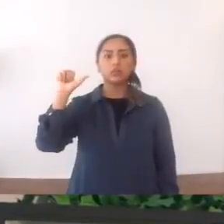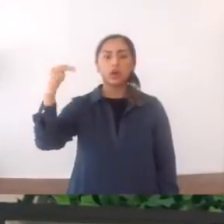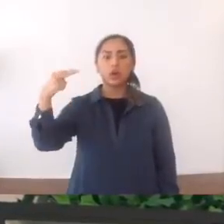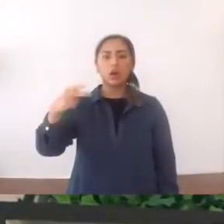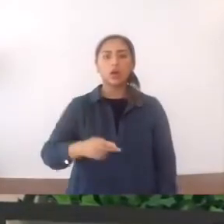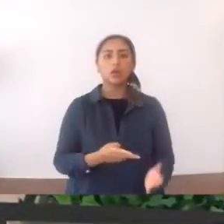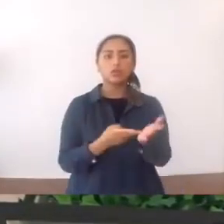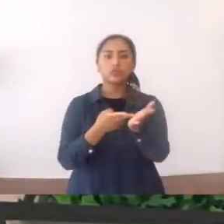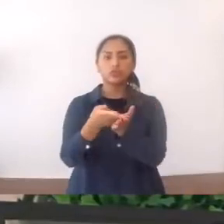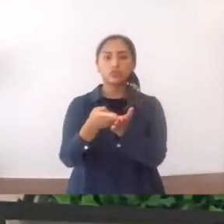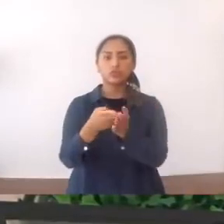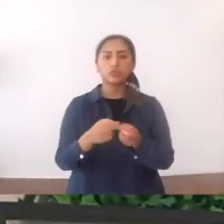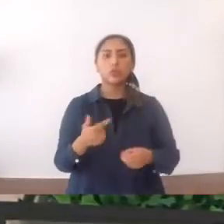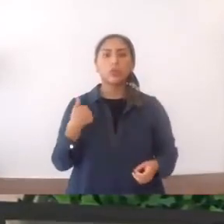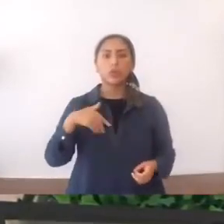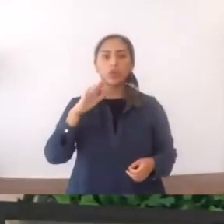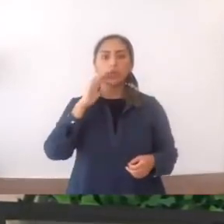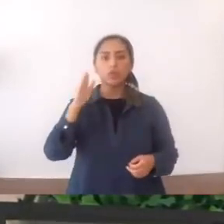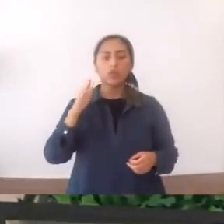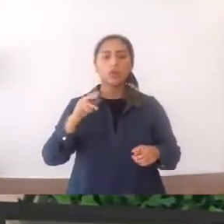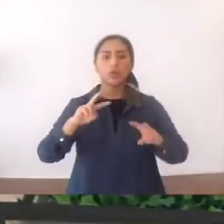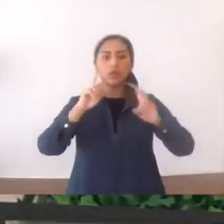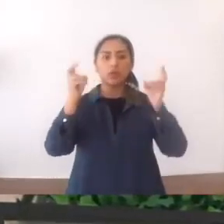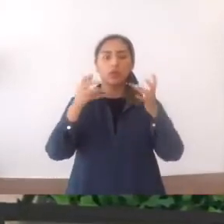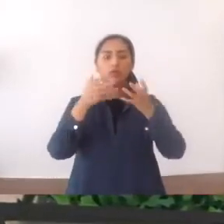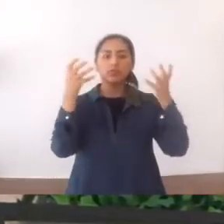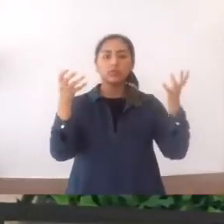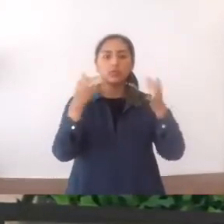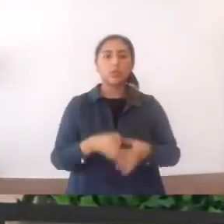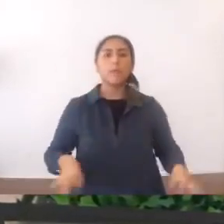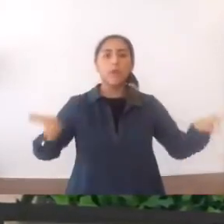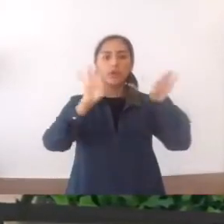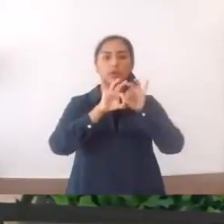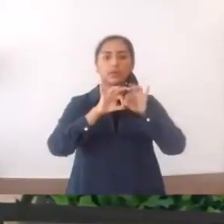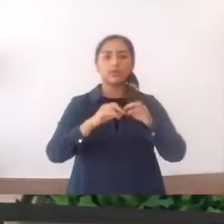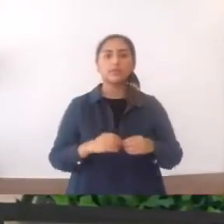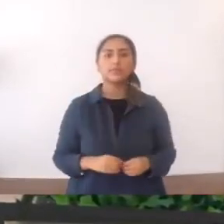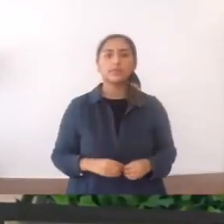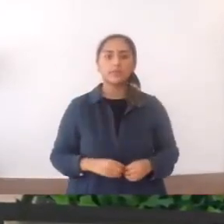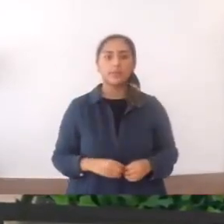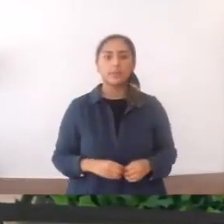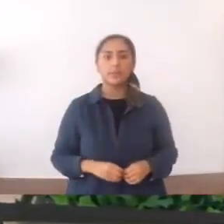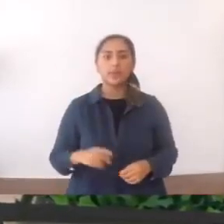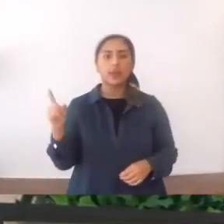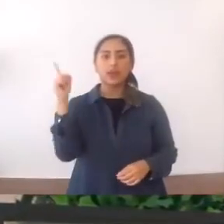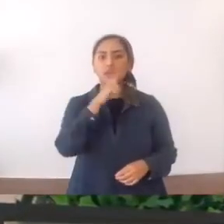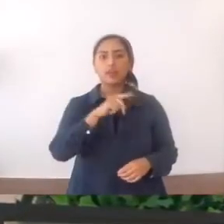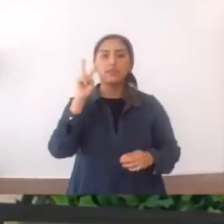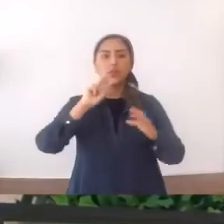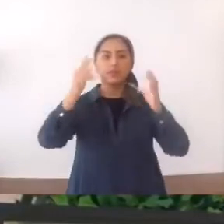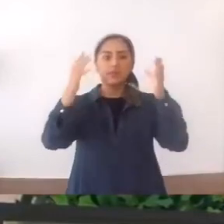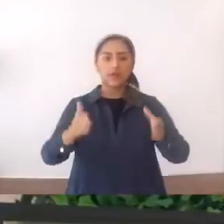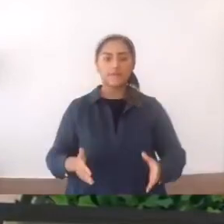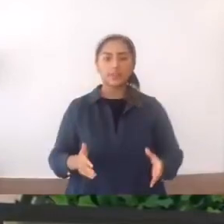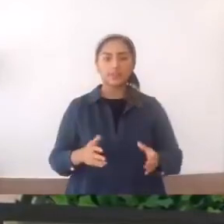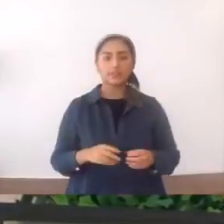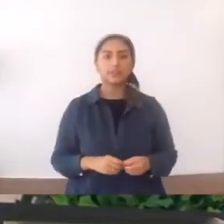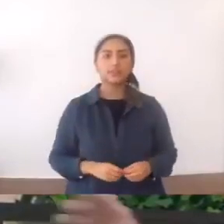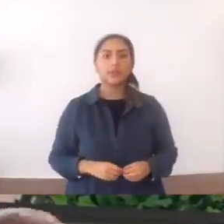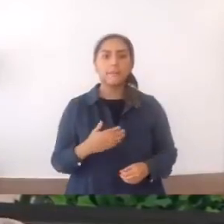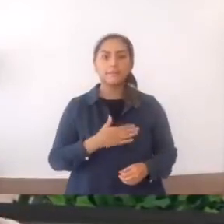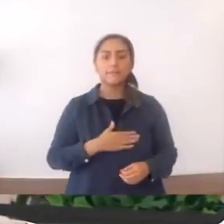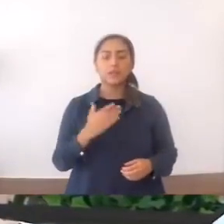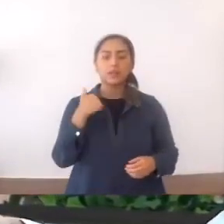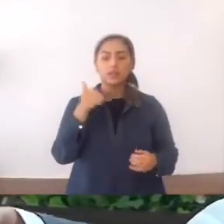the la Torah, verdad. the truth. Vamos a ver un tema de mucha importancia, We're going to see a really important el teaching, falso profeta. the